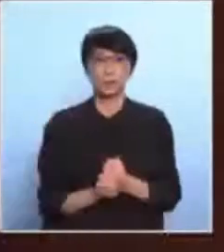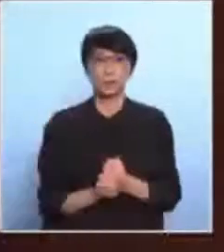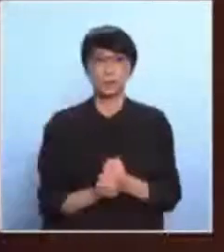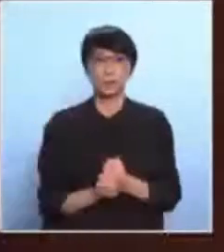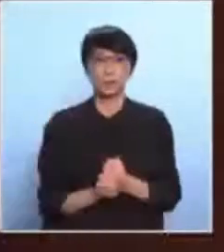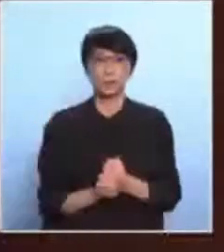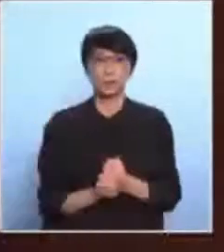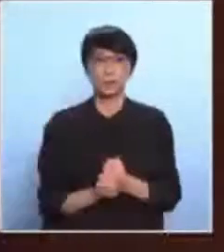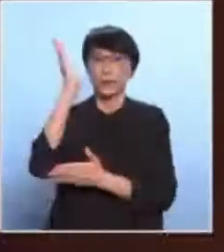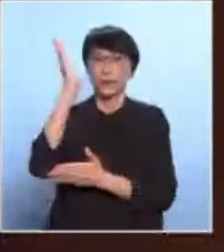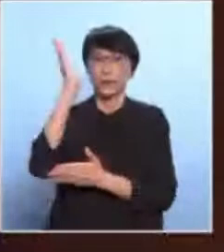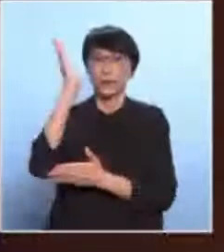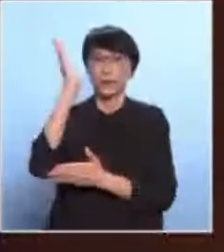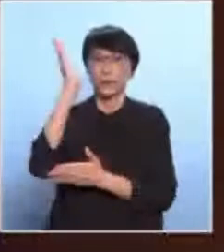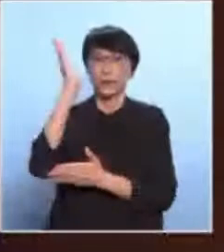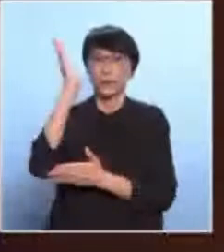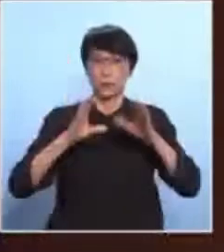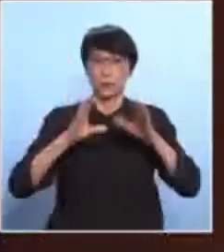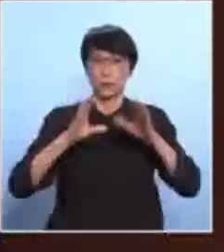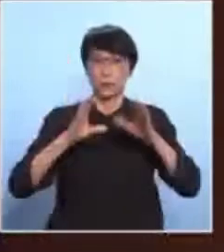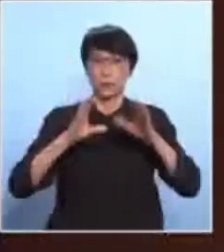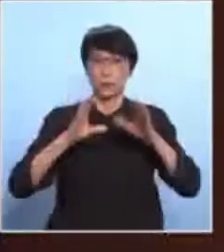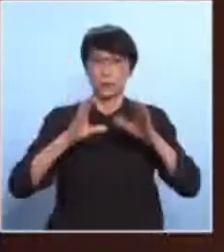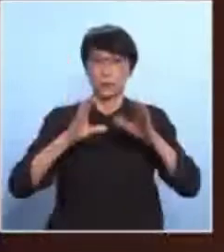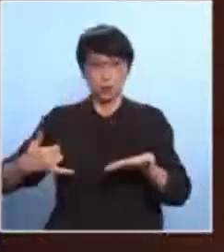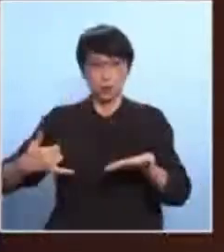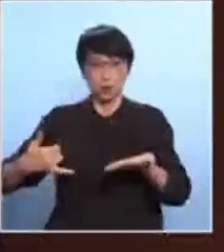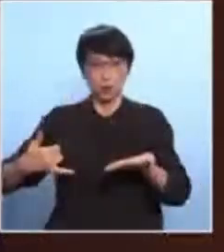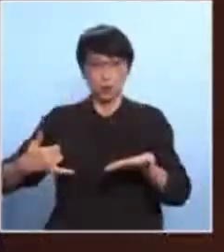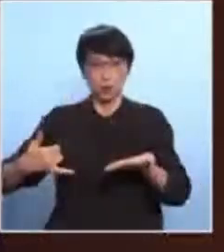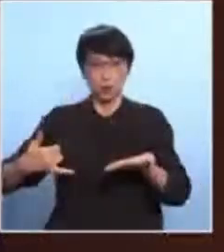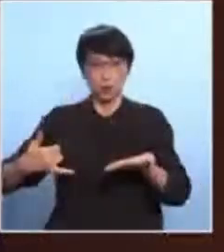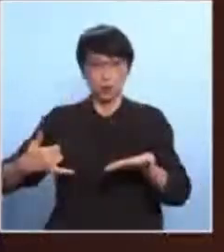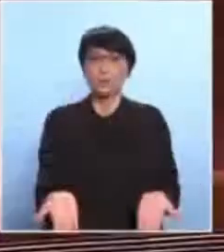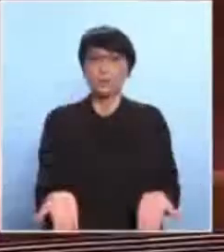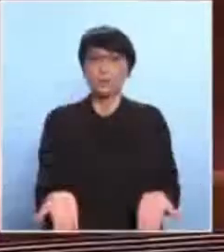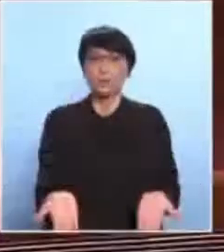Council and now leaves the chamber. Members, please stand up.